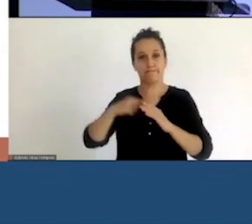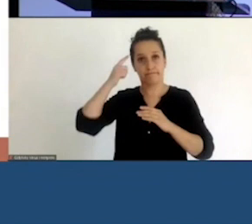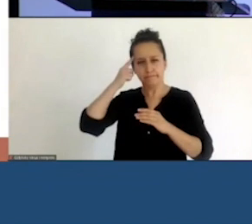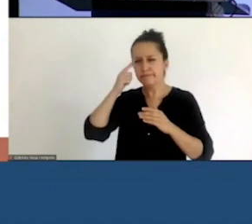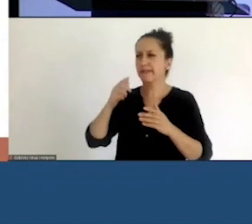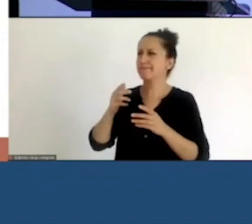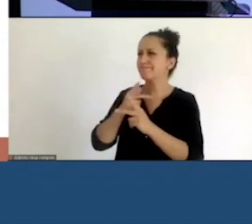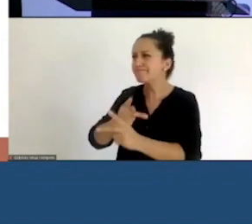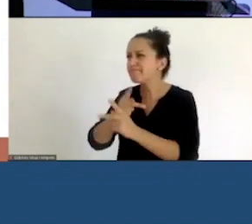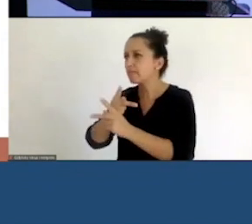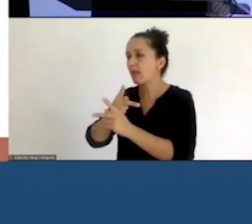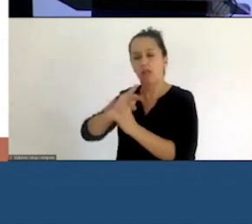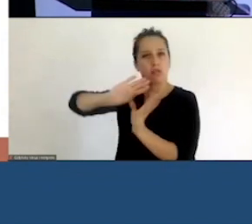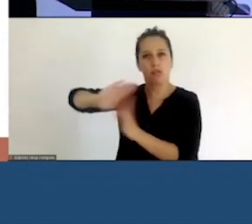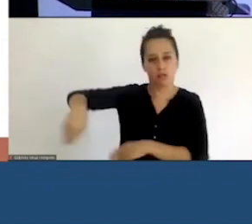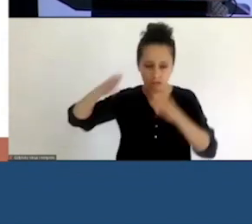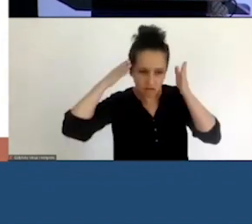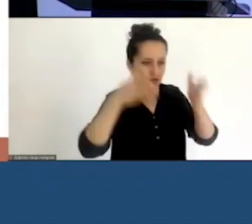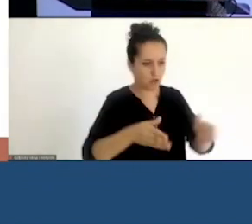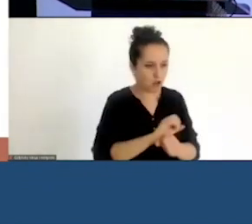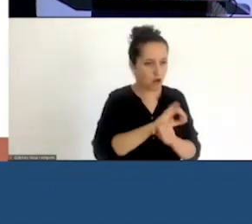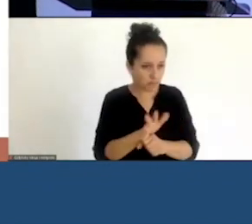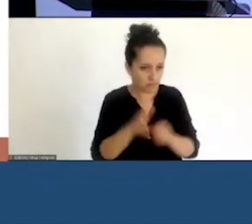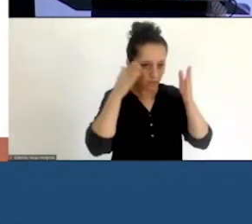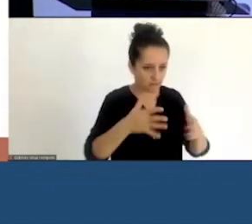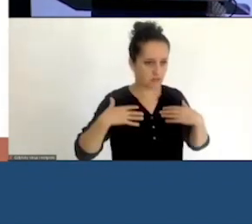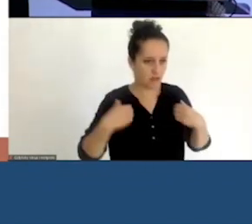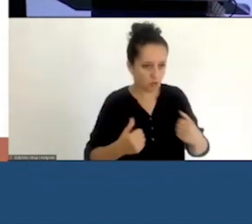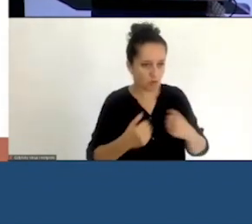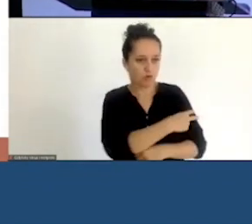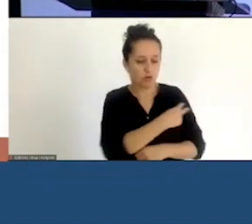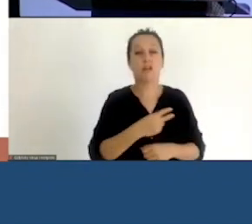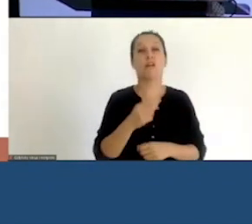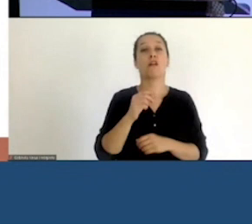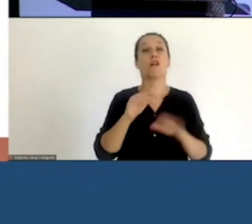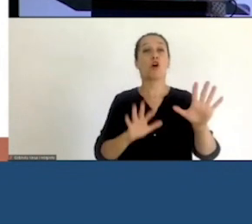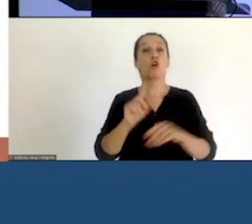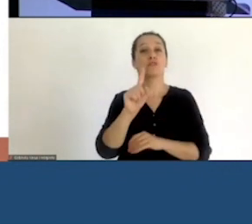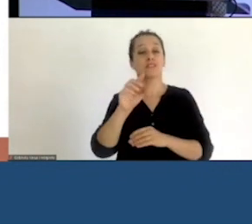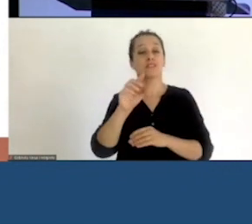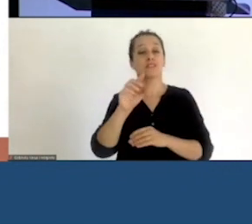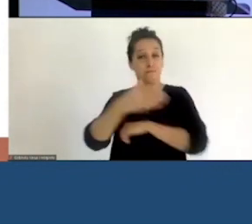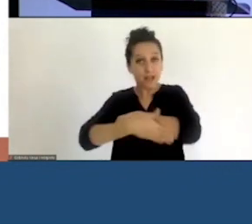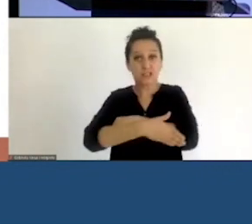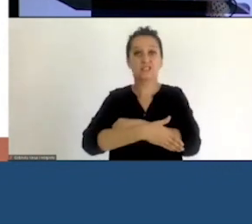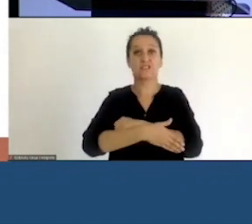commitment to the environment was not really there. 11 countries decreased